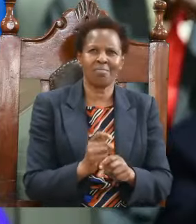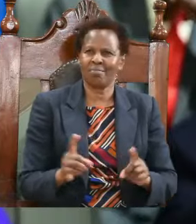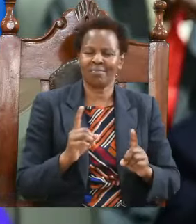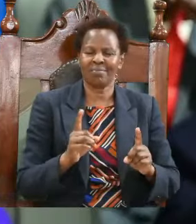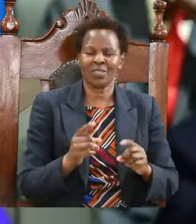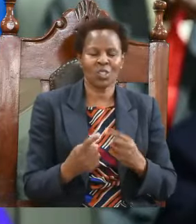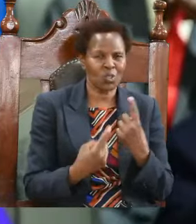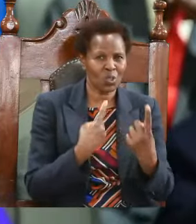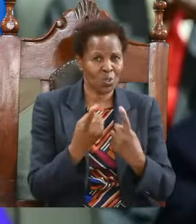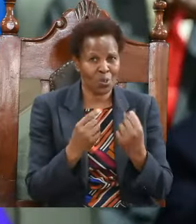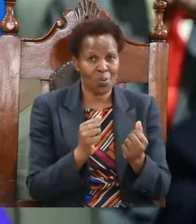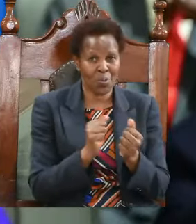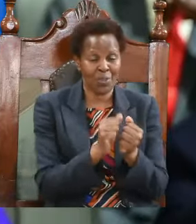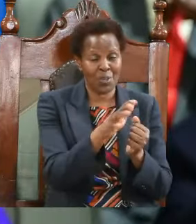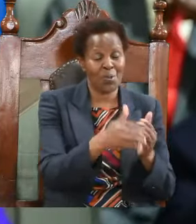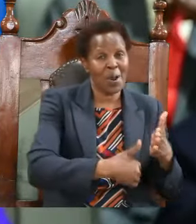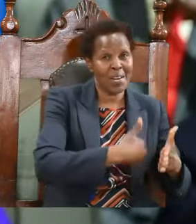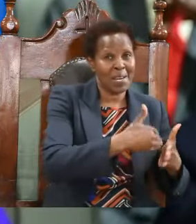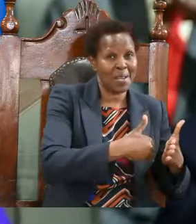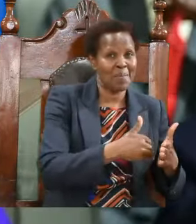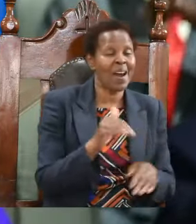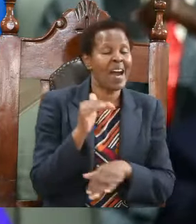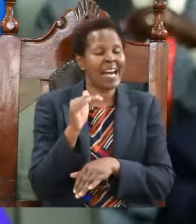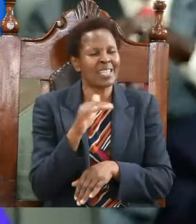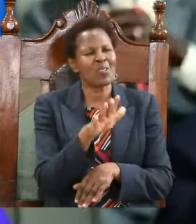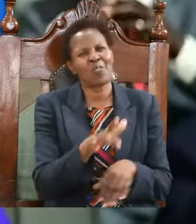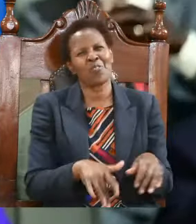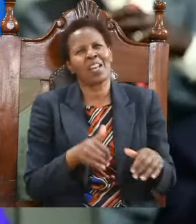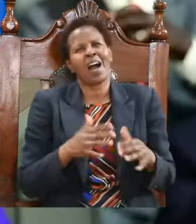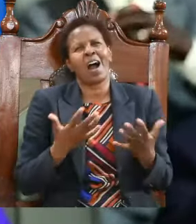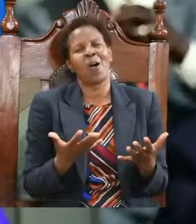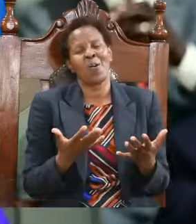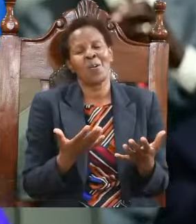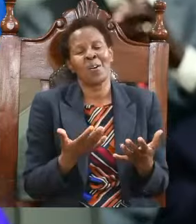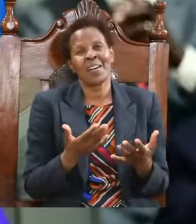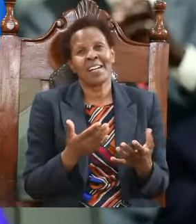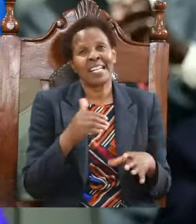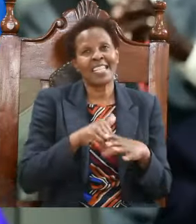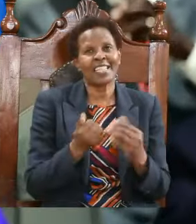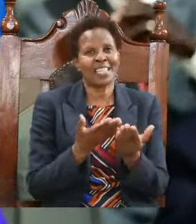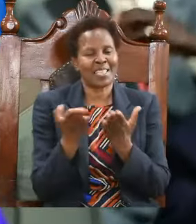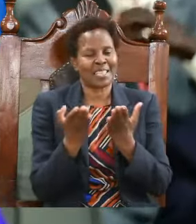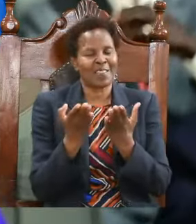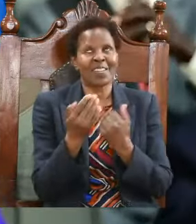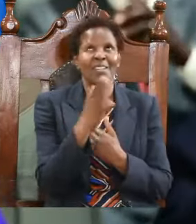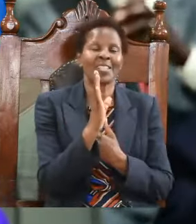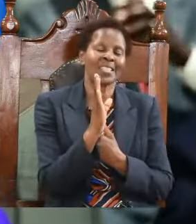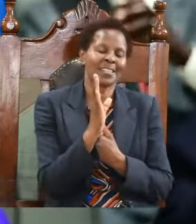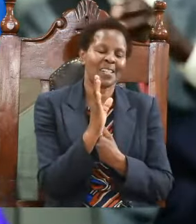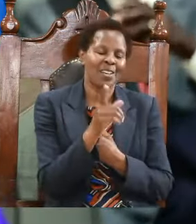tafadhali? Speak to your neighbor. Muulize unajisikiaje kwa kazi ya Bwana. How do you feel?